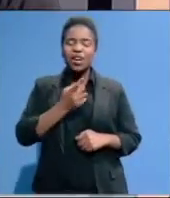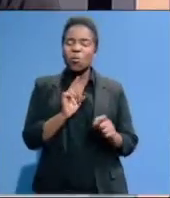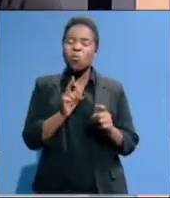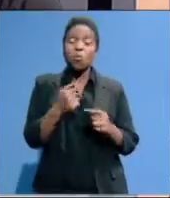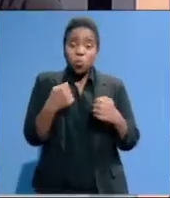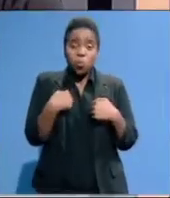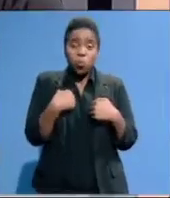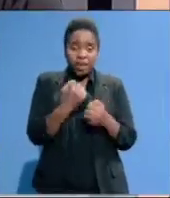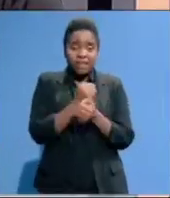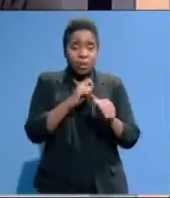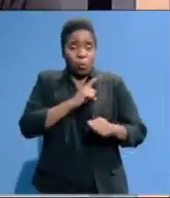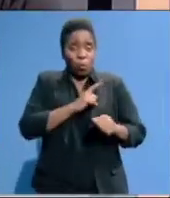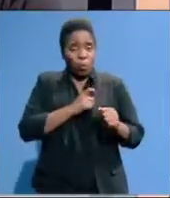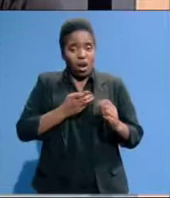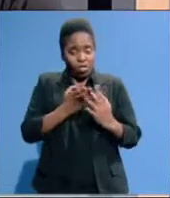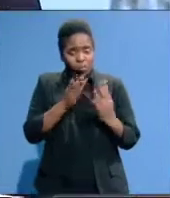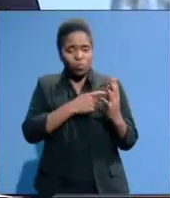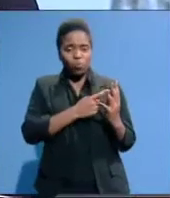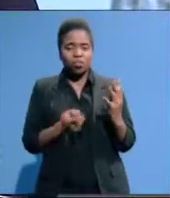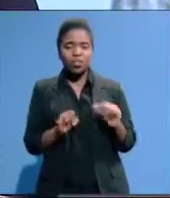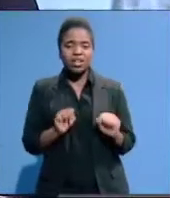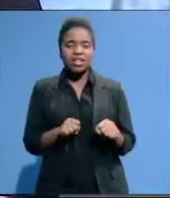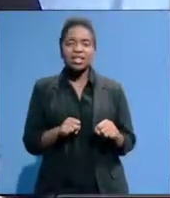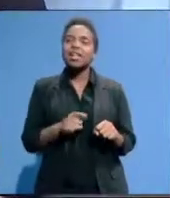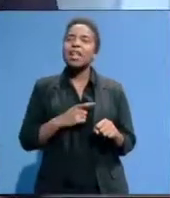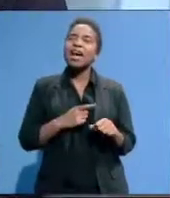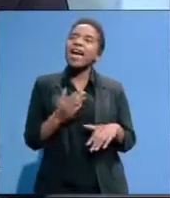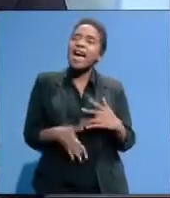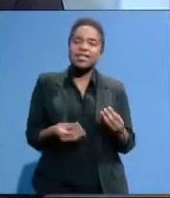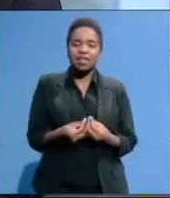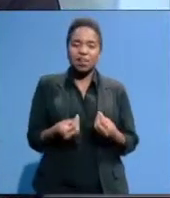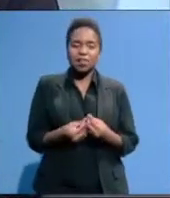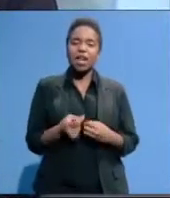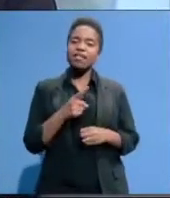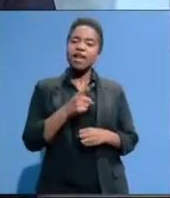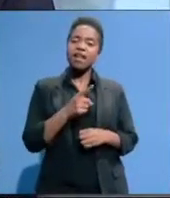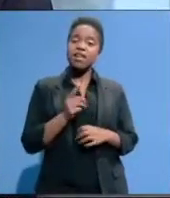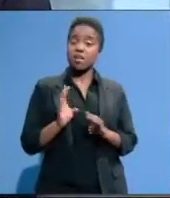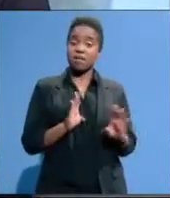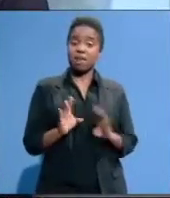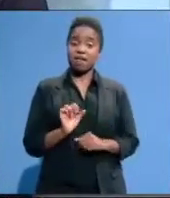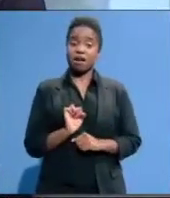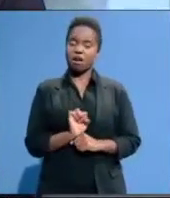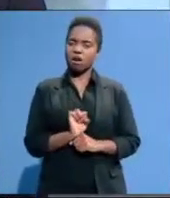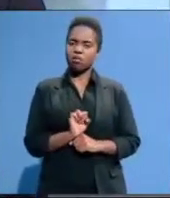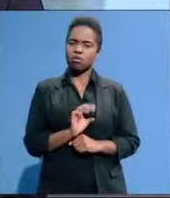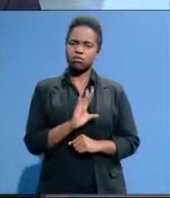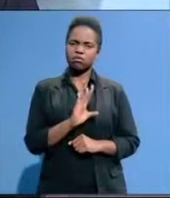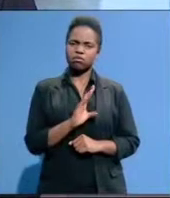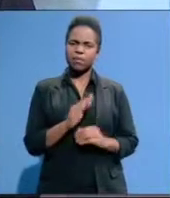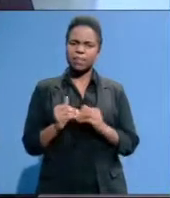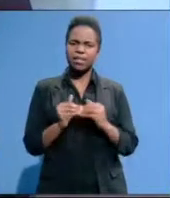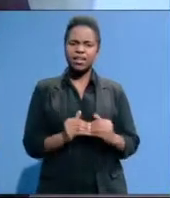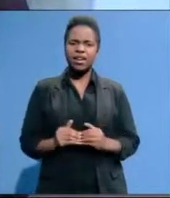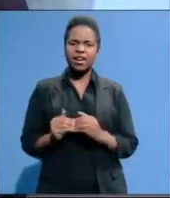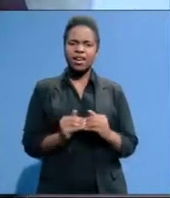We're all a bit scared about, okay, this is the end of an era. We had some moral compasses. These are the people that are, Ahmed